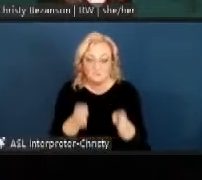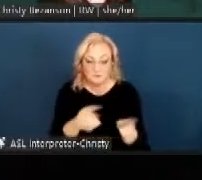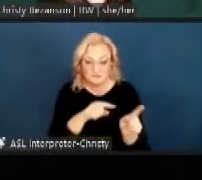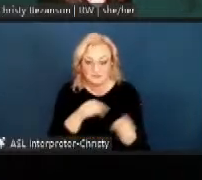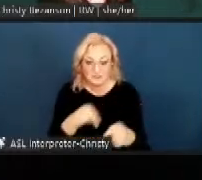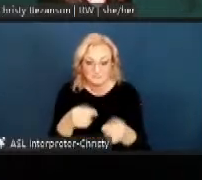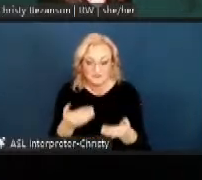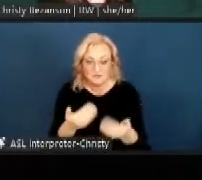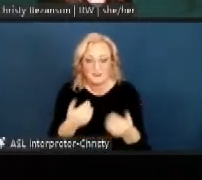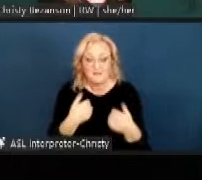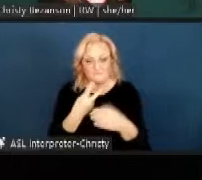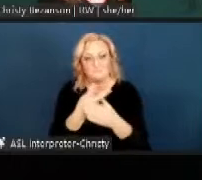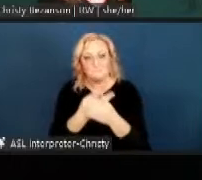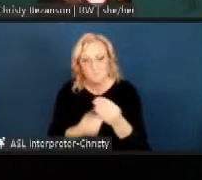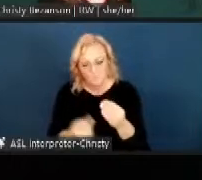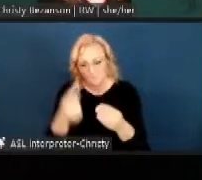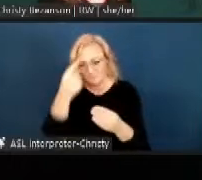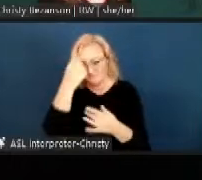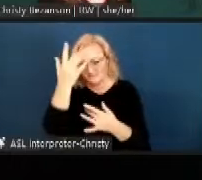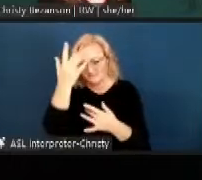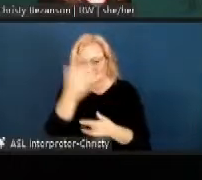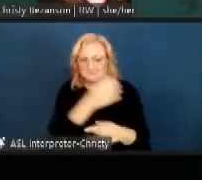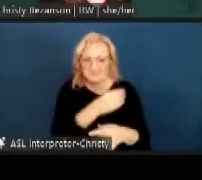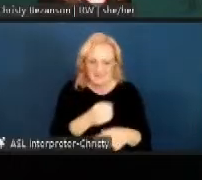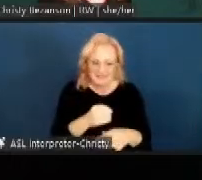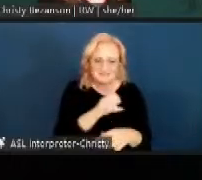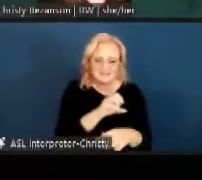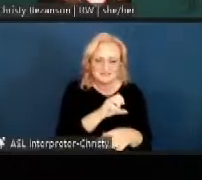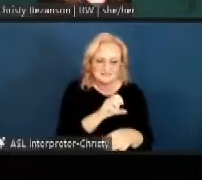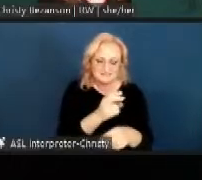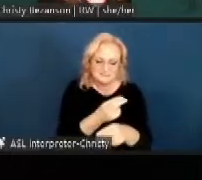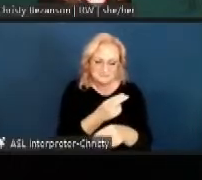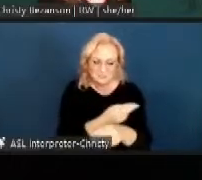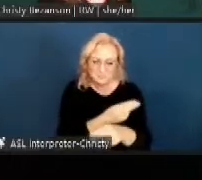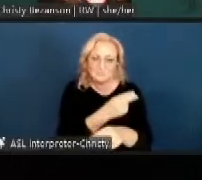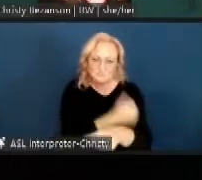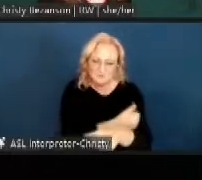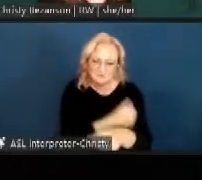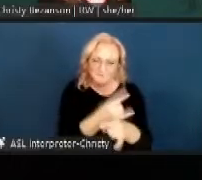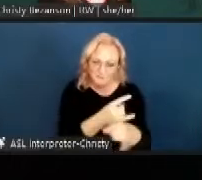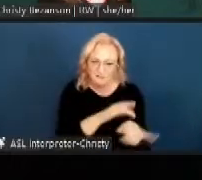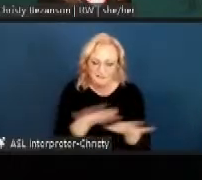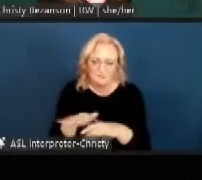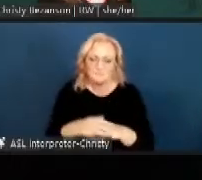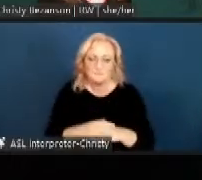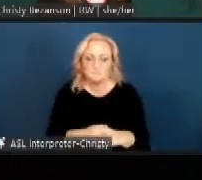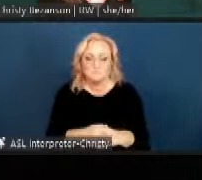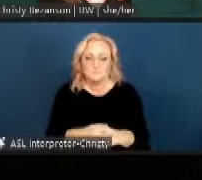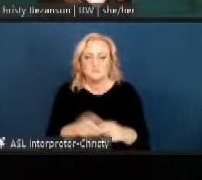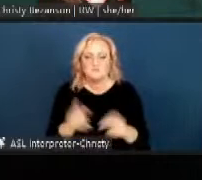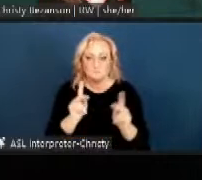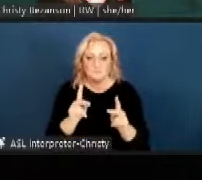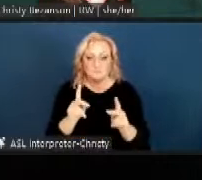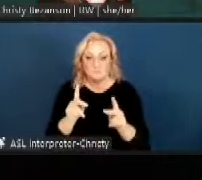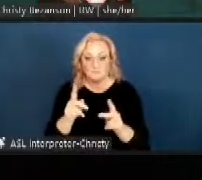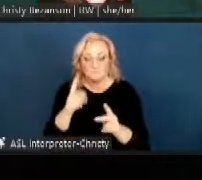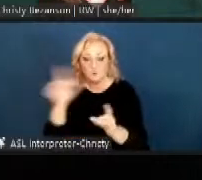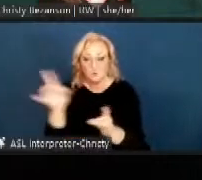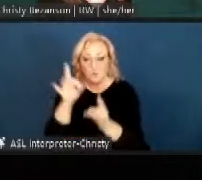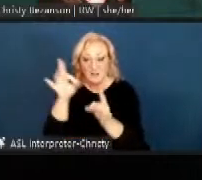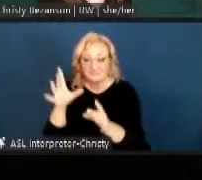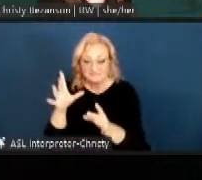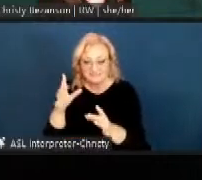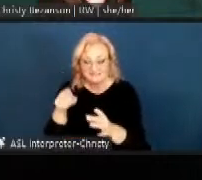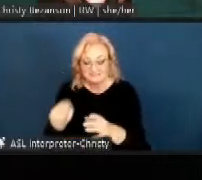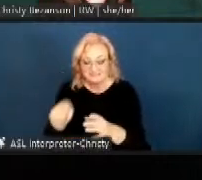co-occurring. So there's a great link to everybody that comes into crisis or residential here is coming from the